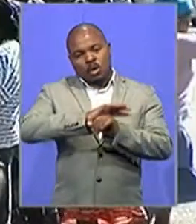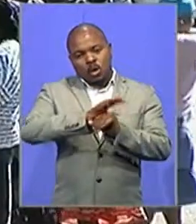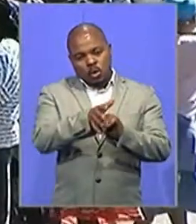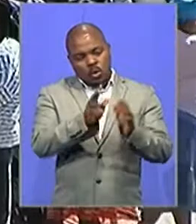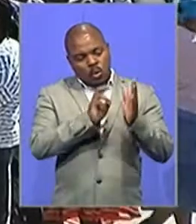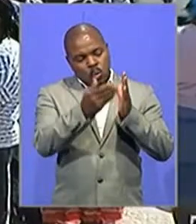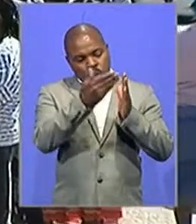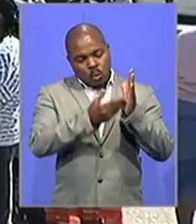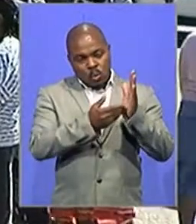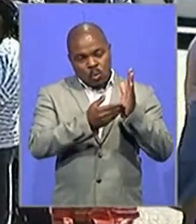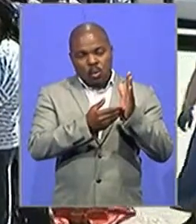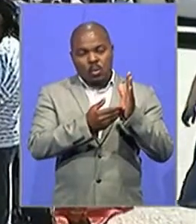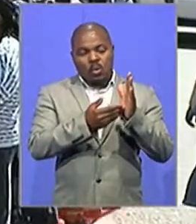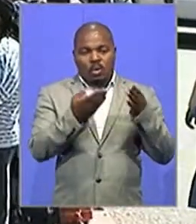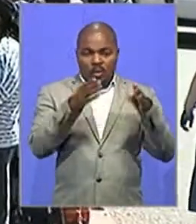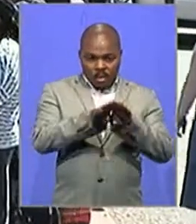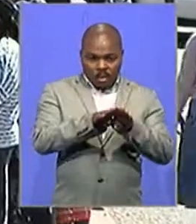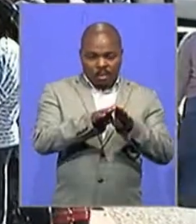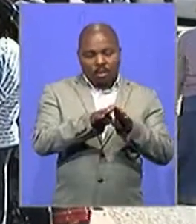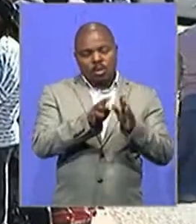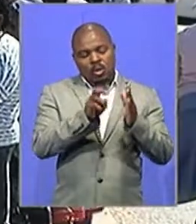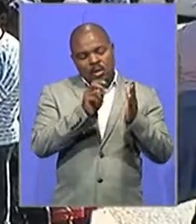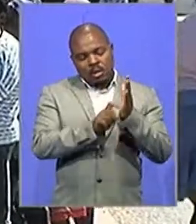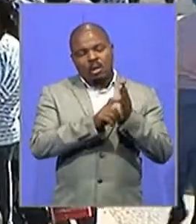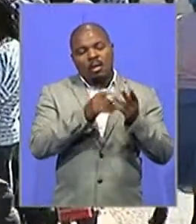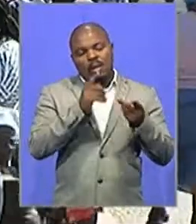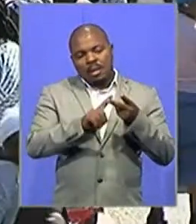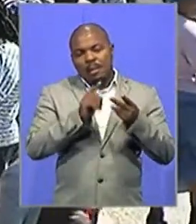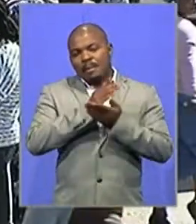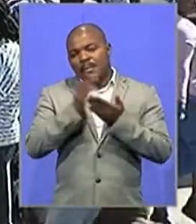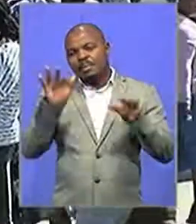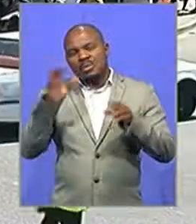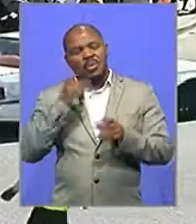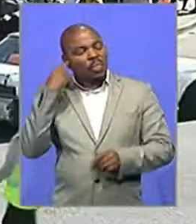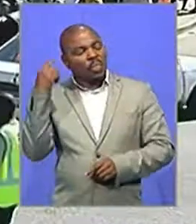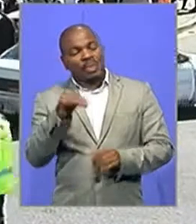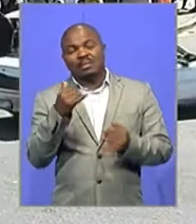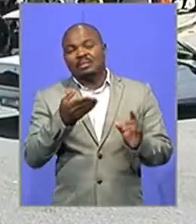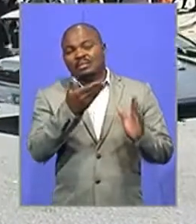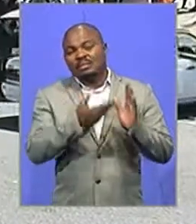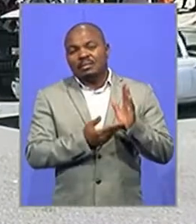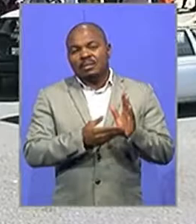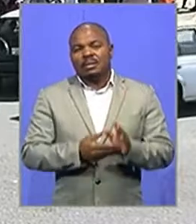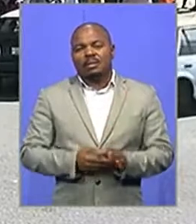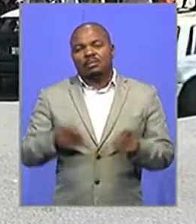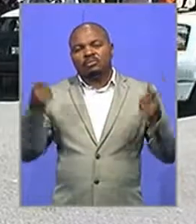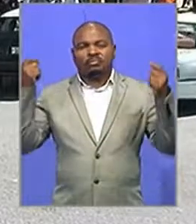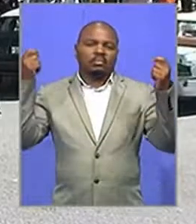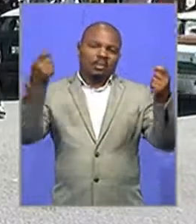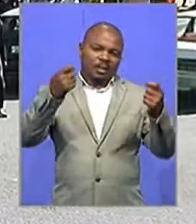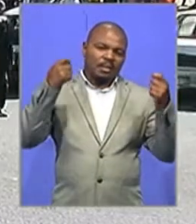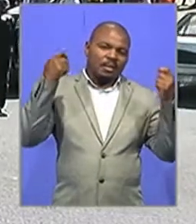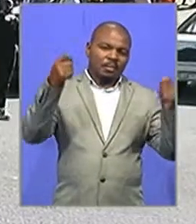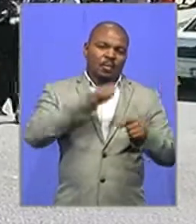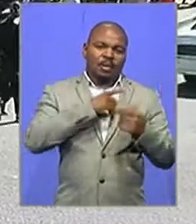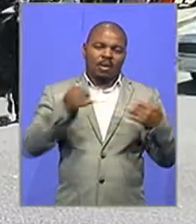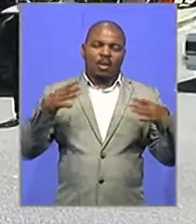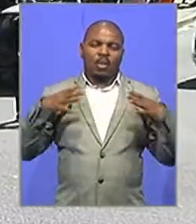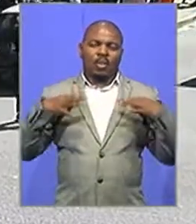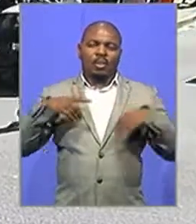tshebetsong, baahi ba ntse ba tswela pele ho se ikobele melao ha ba tswela pele ka mekete ya matsatsi a phomolo.